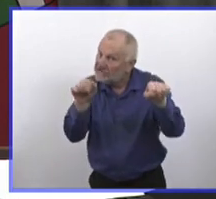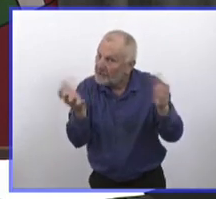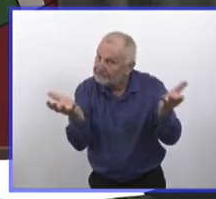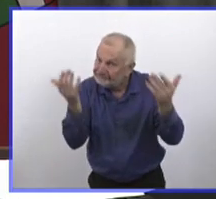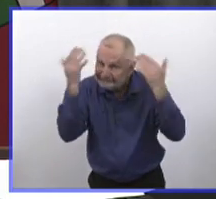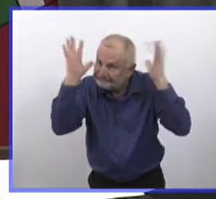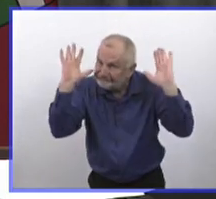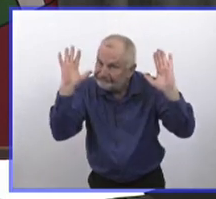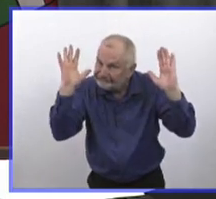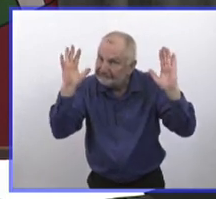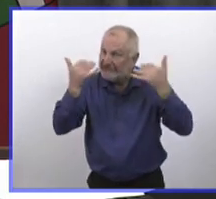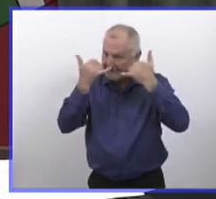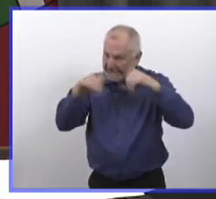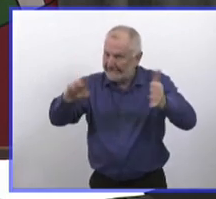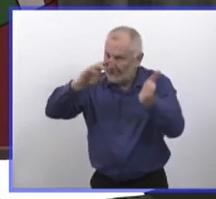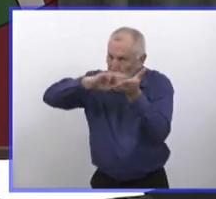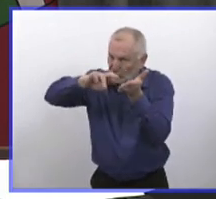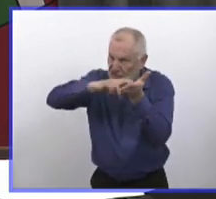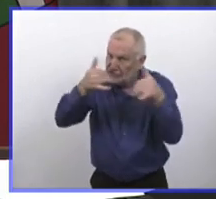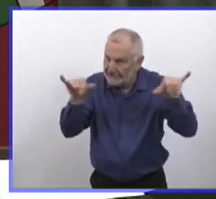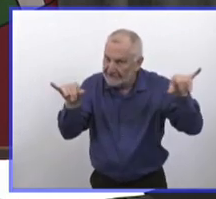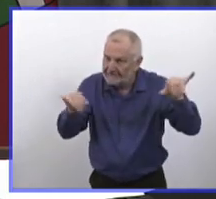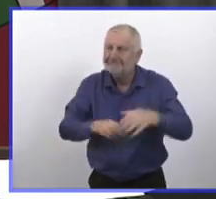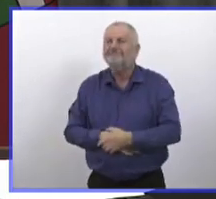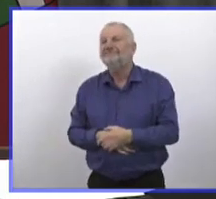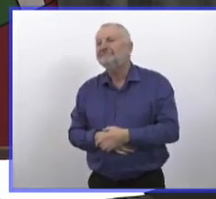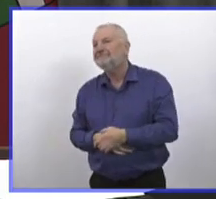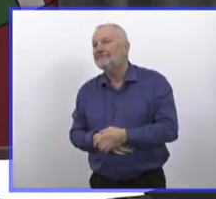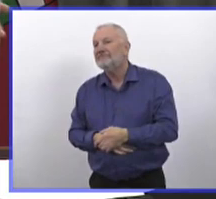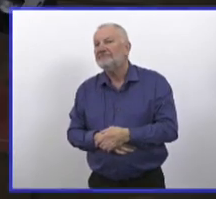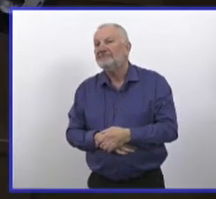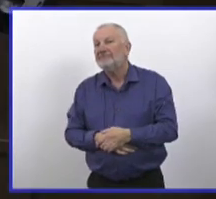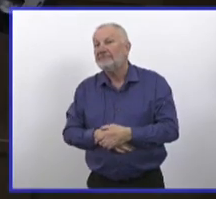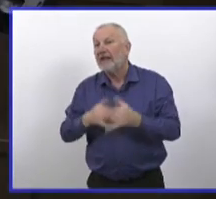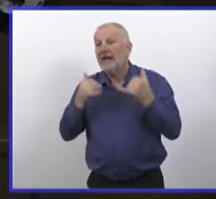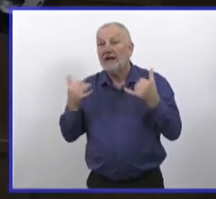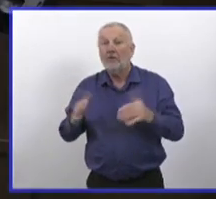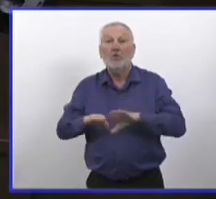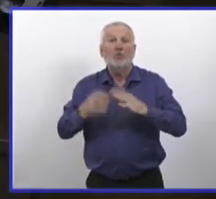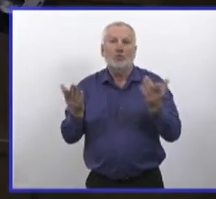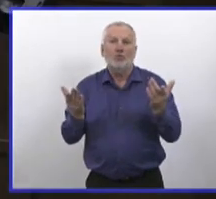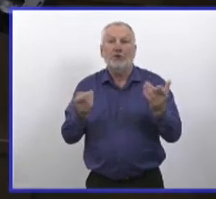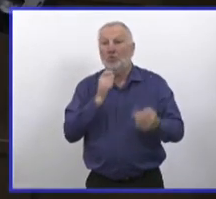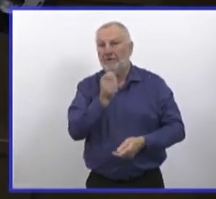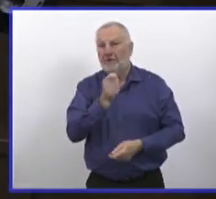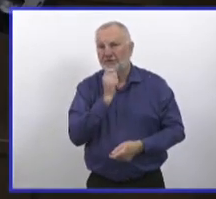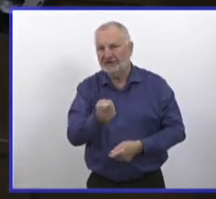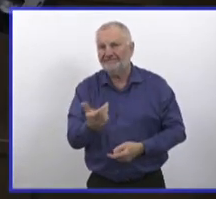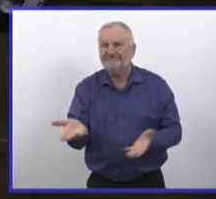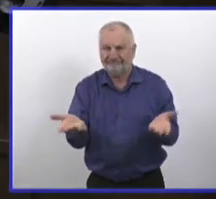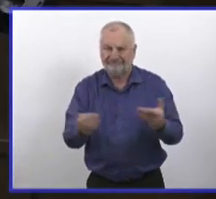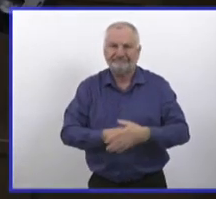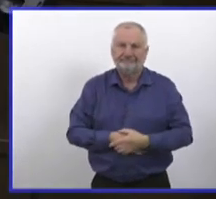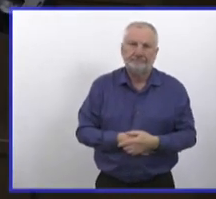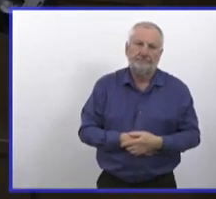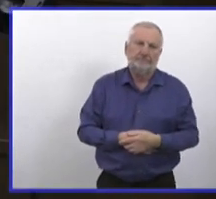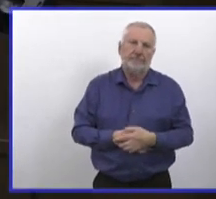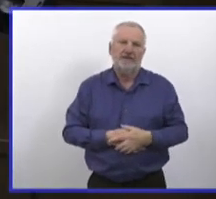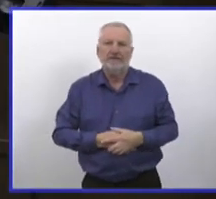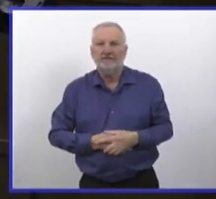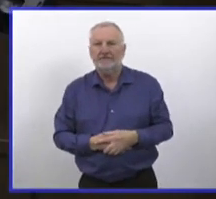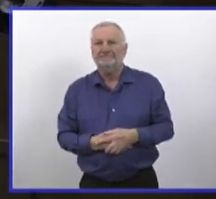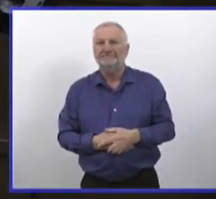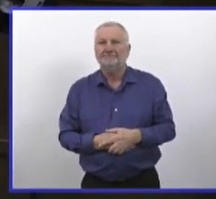learn. So with that, we will open up to questions. Thank you. A reminder to